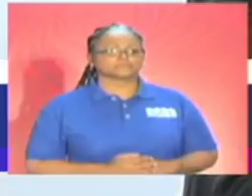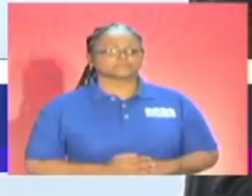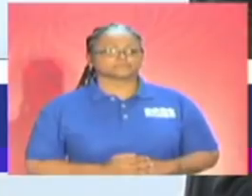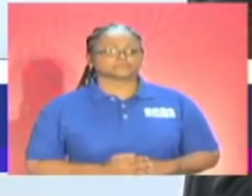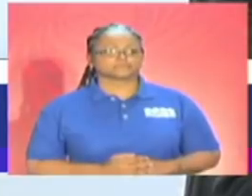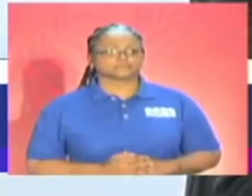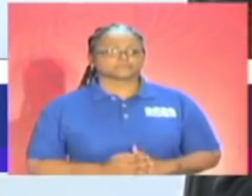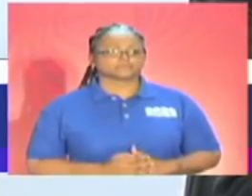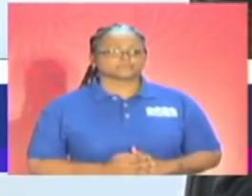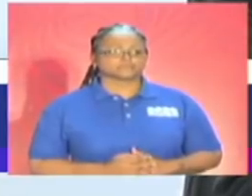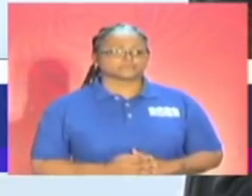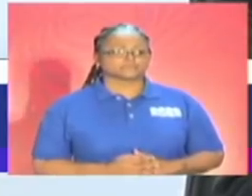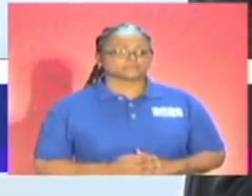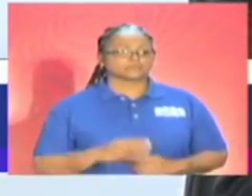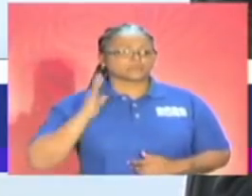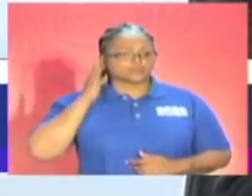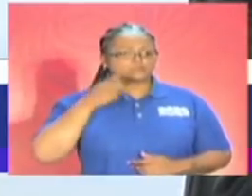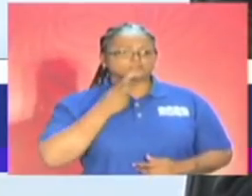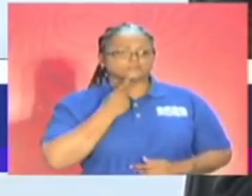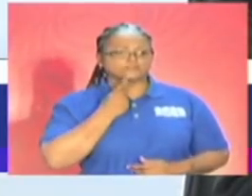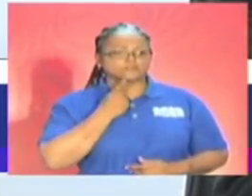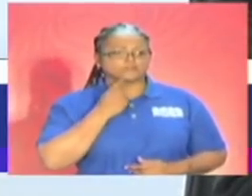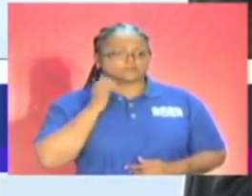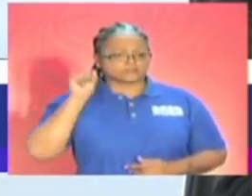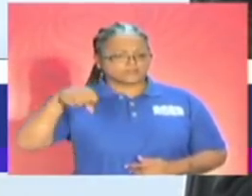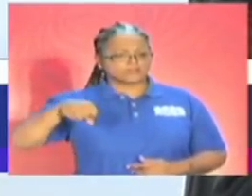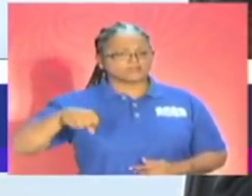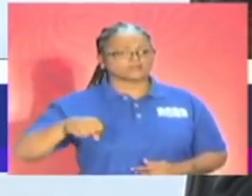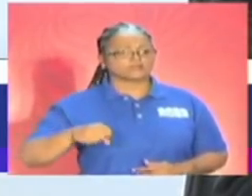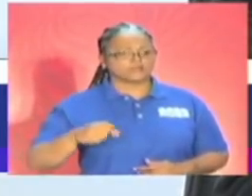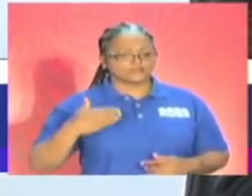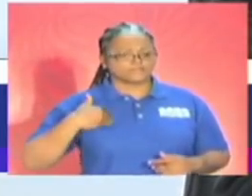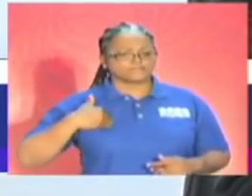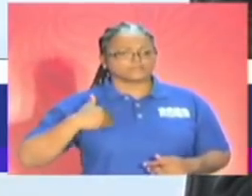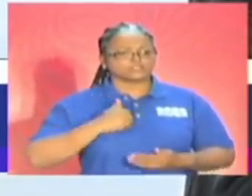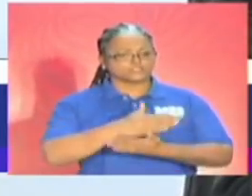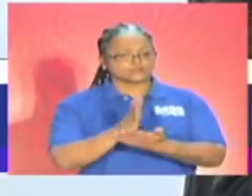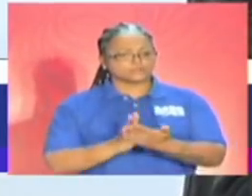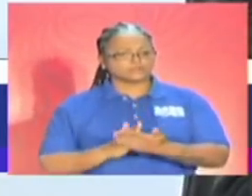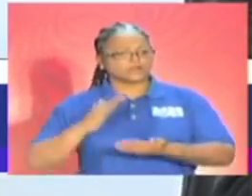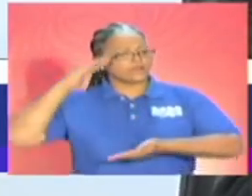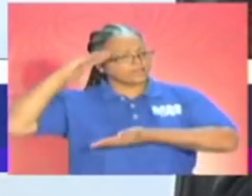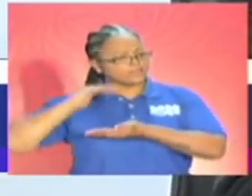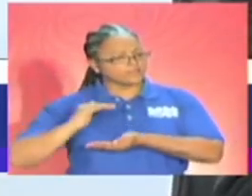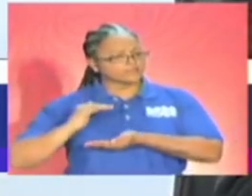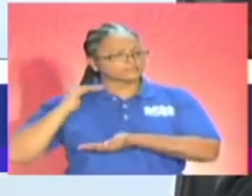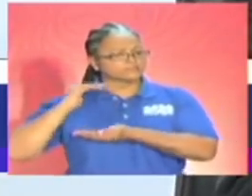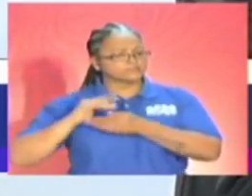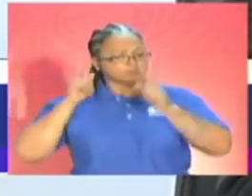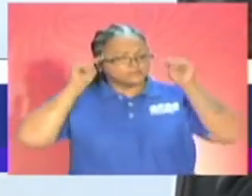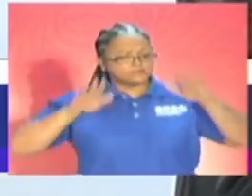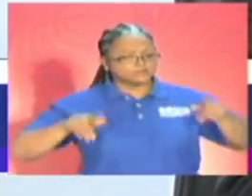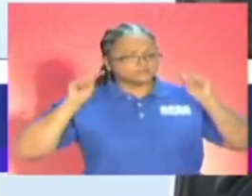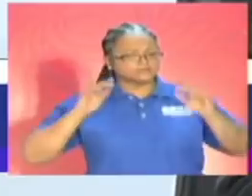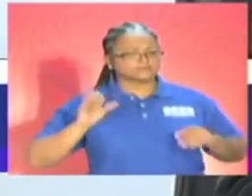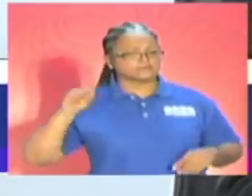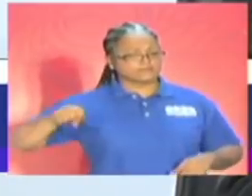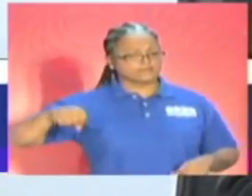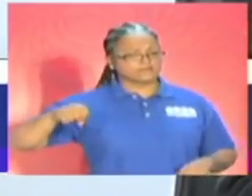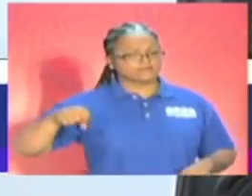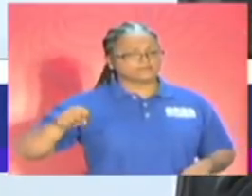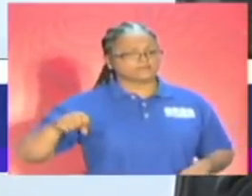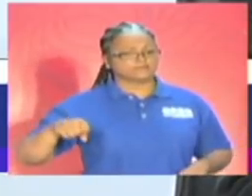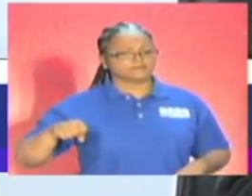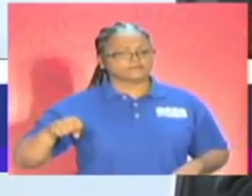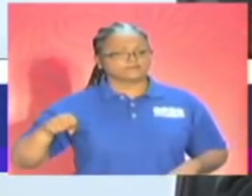I would say just yes, there would have been a somewhat of a decrease. Generally speaking, what we see is that we test